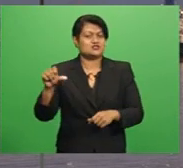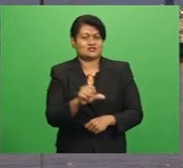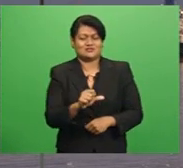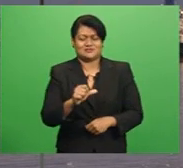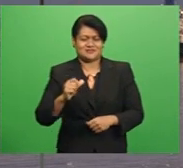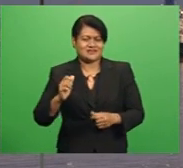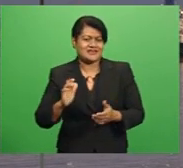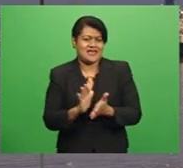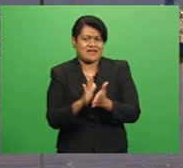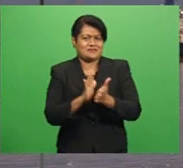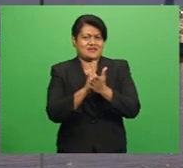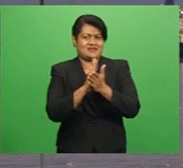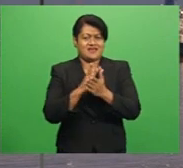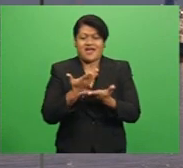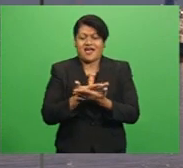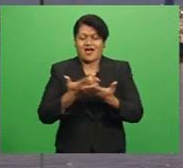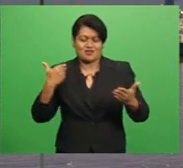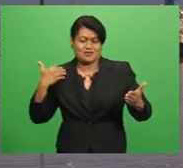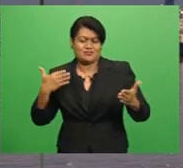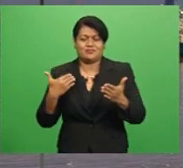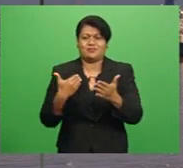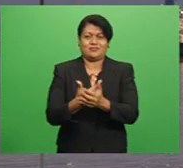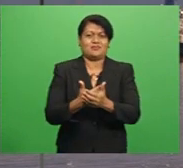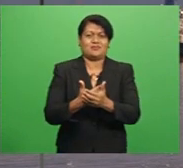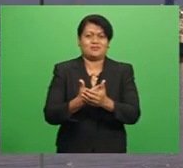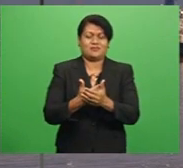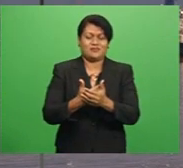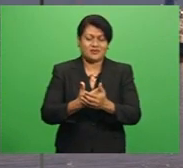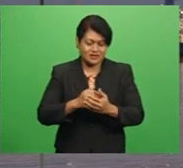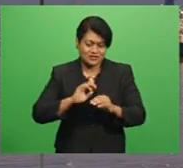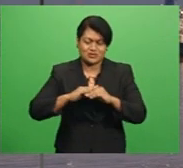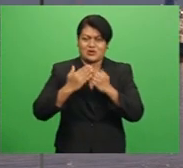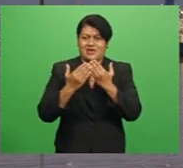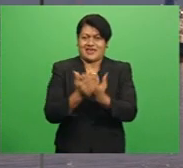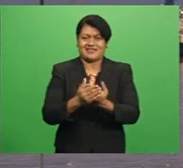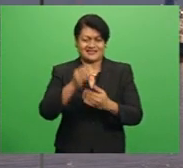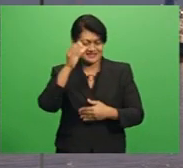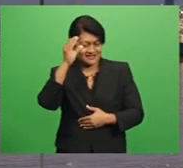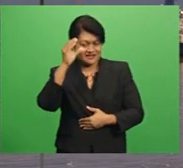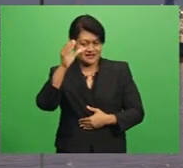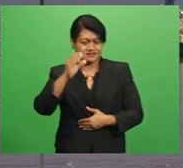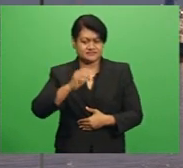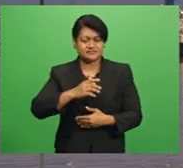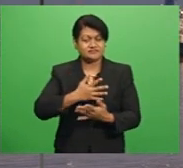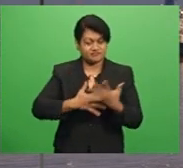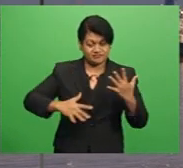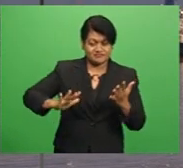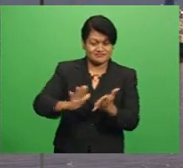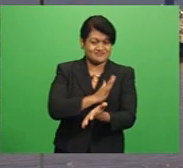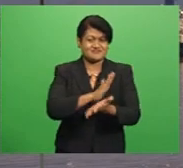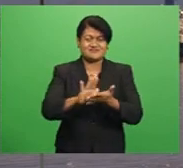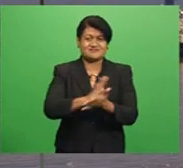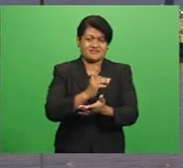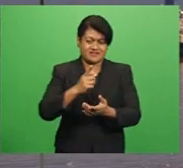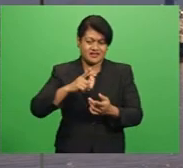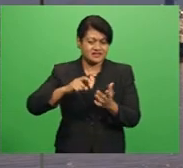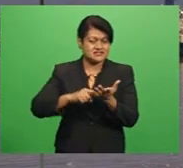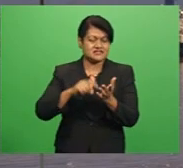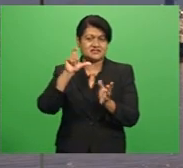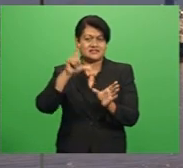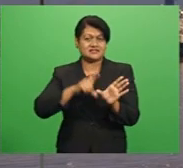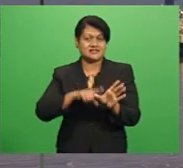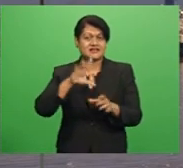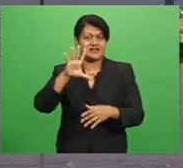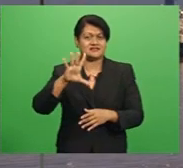met the adversity together as communities and as a country. He says Tropical Cyclone Yasa was a cruel twist to a tough